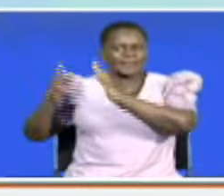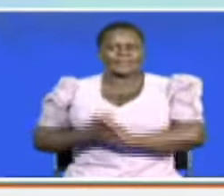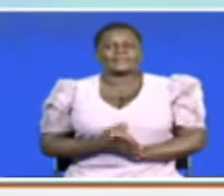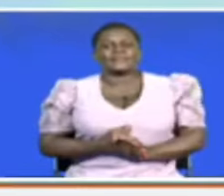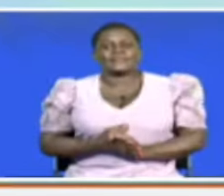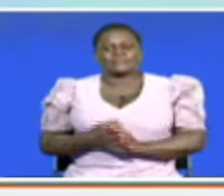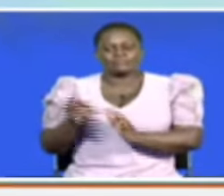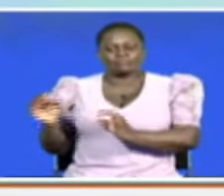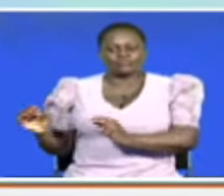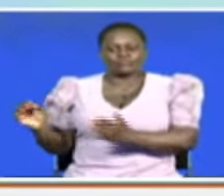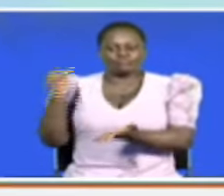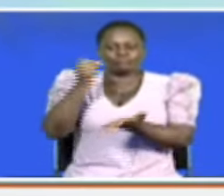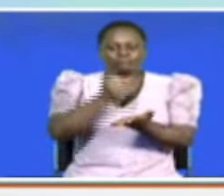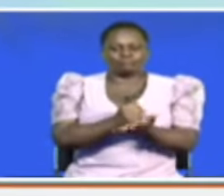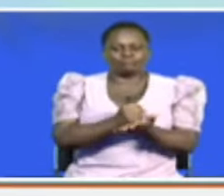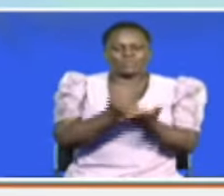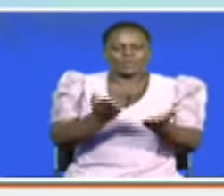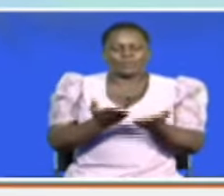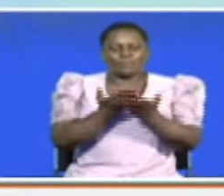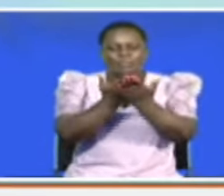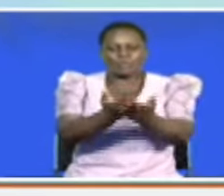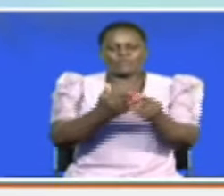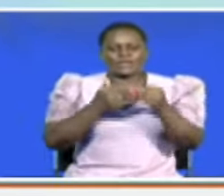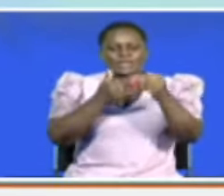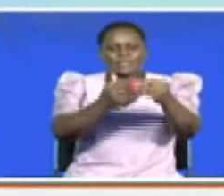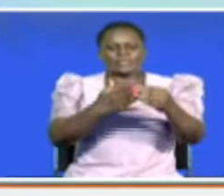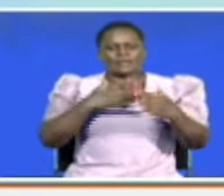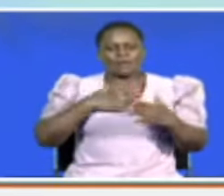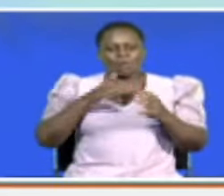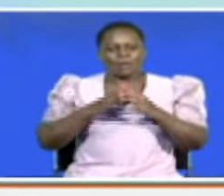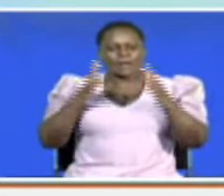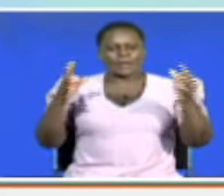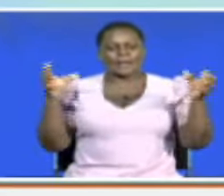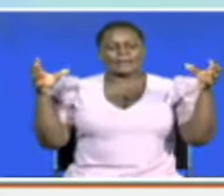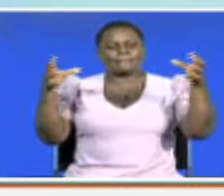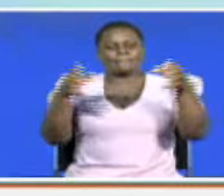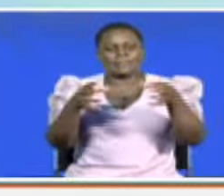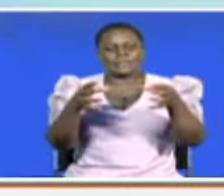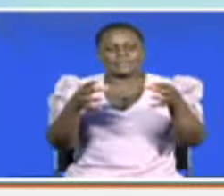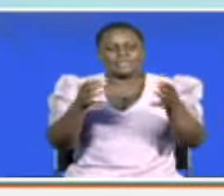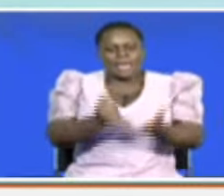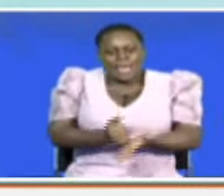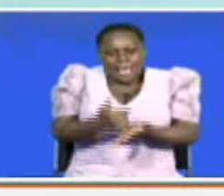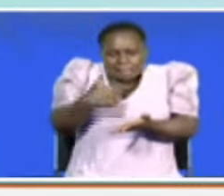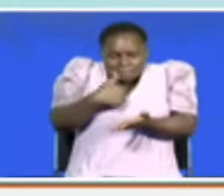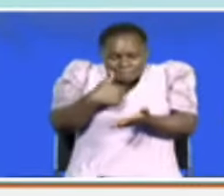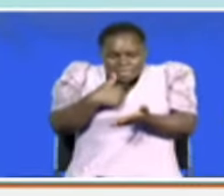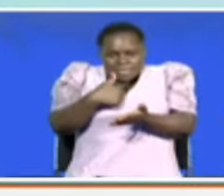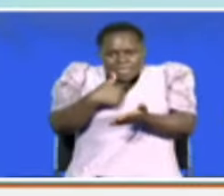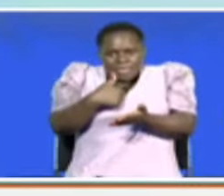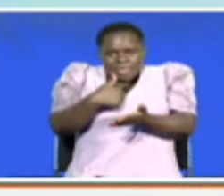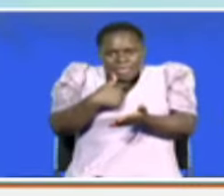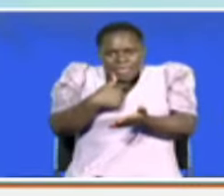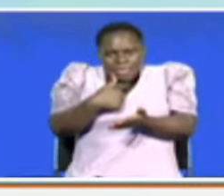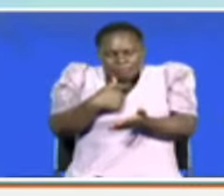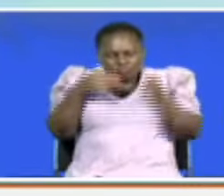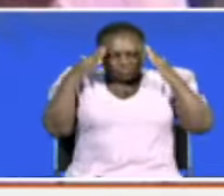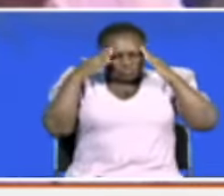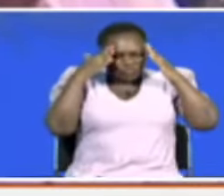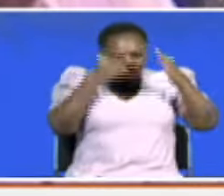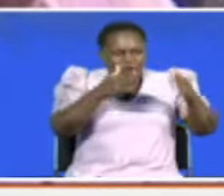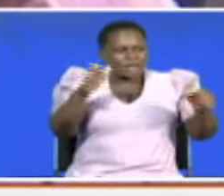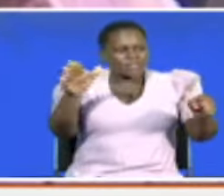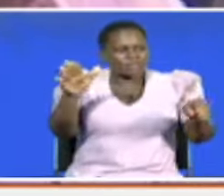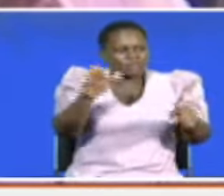to step in and provide leadership to our great party, to enable me to immerse myself